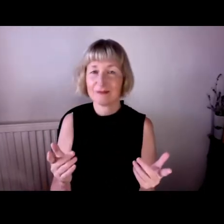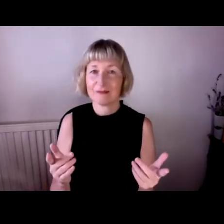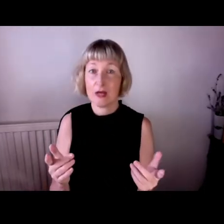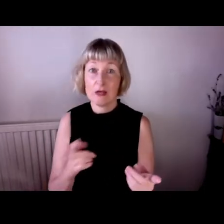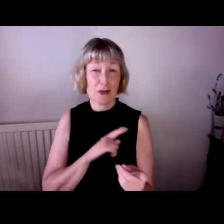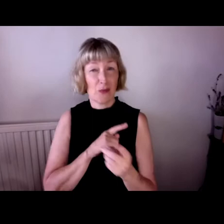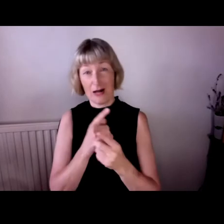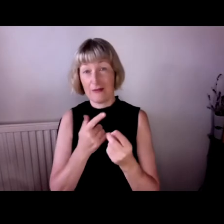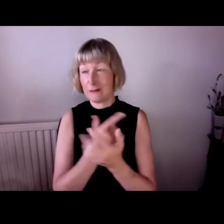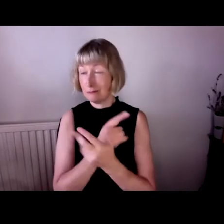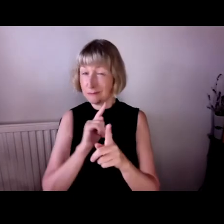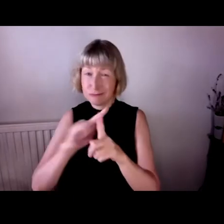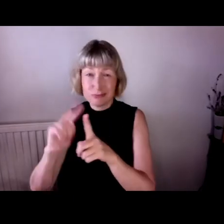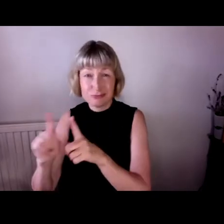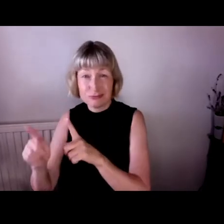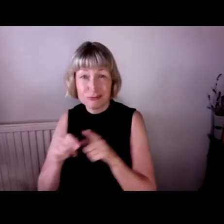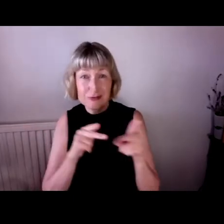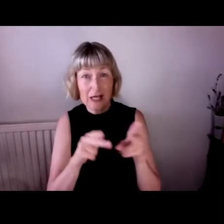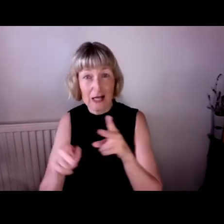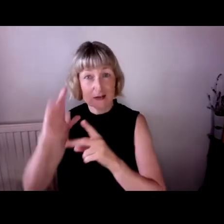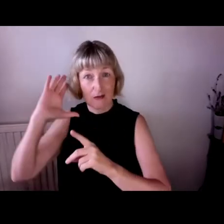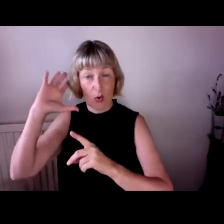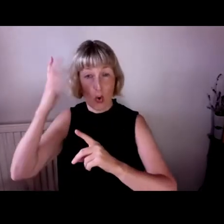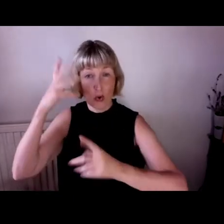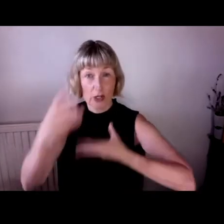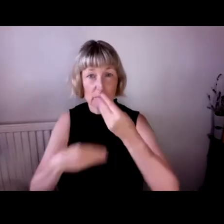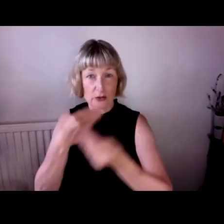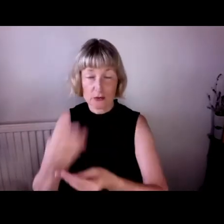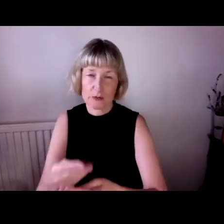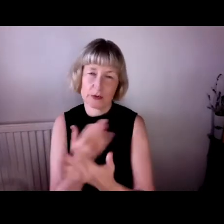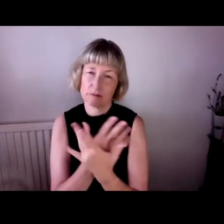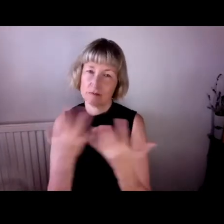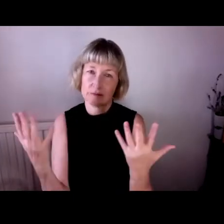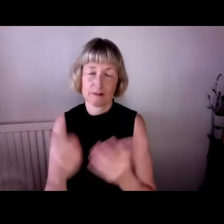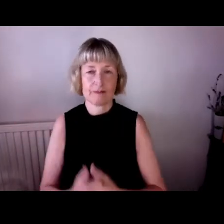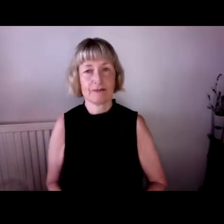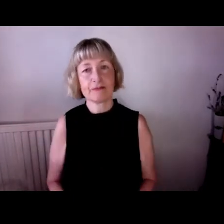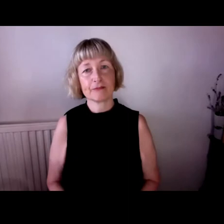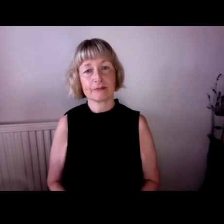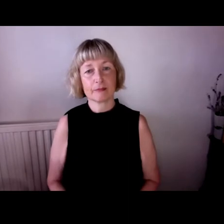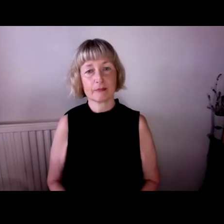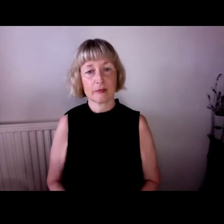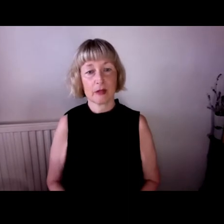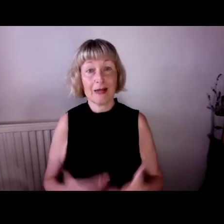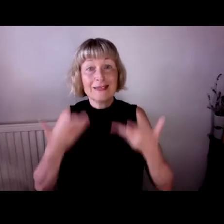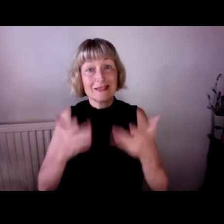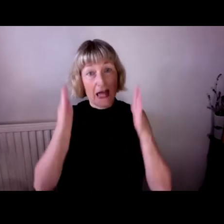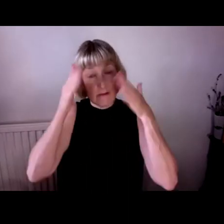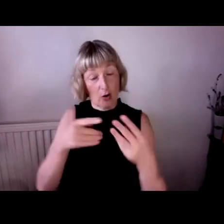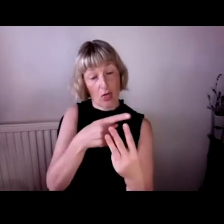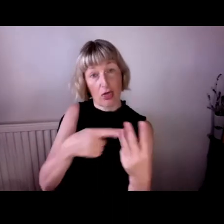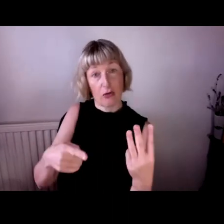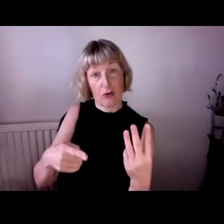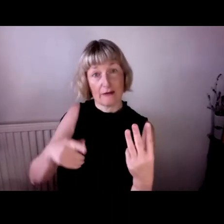different types of audio description around the place. So I'm going to talk today about the three types of description. I'm talking